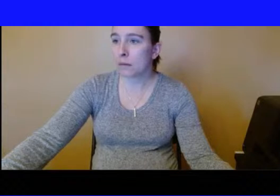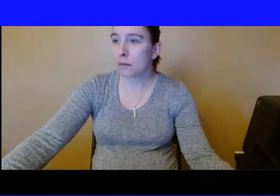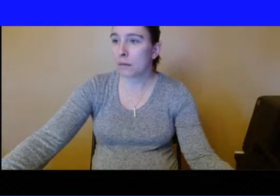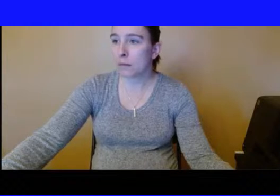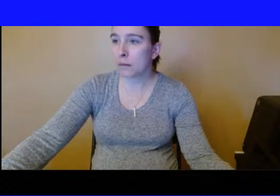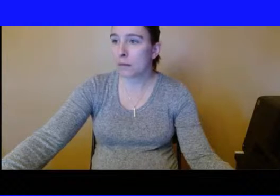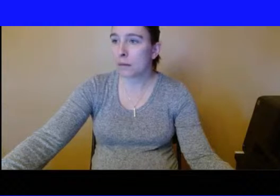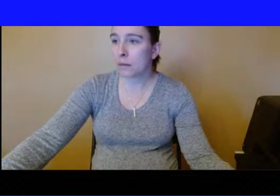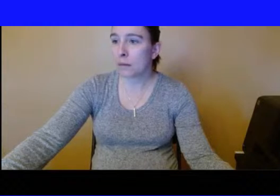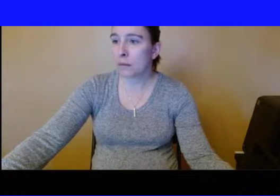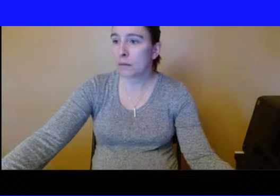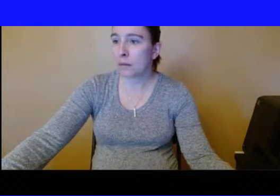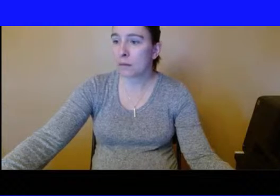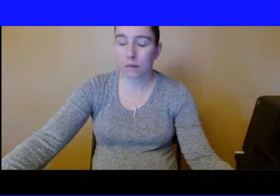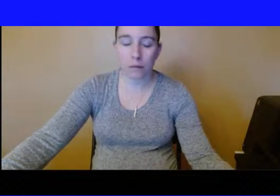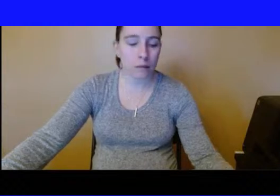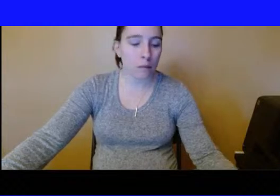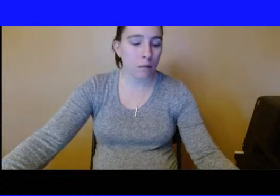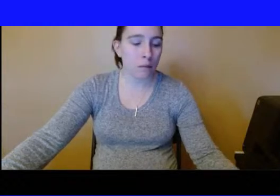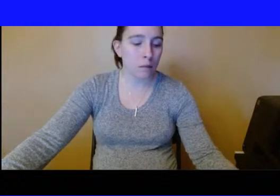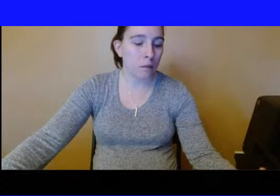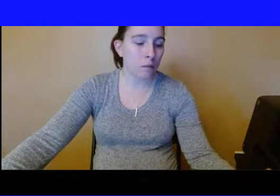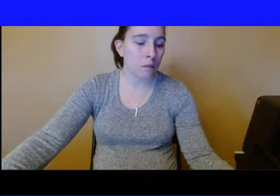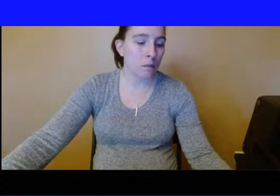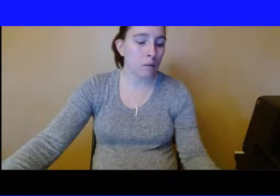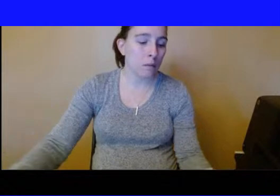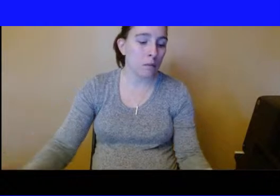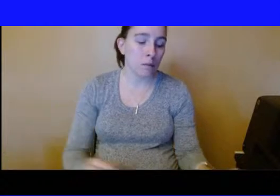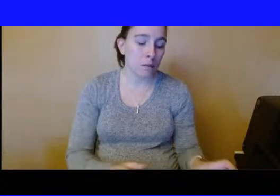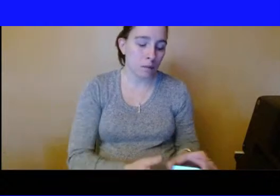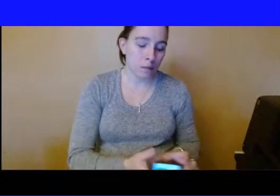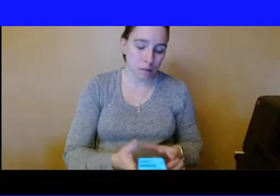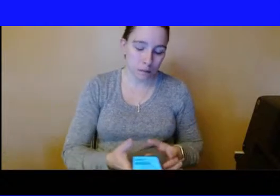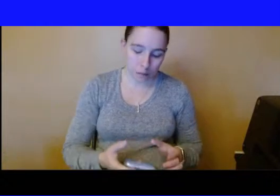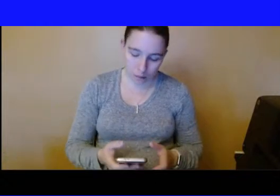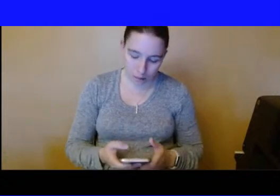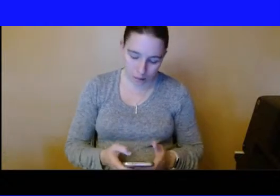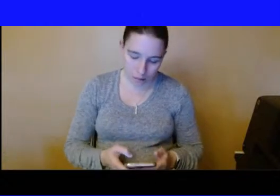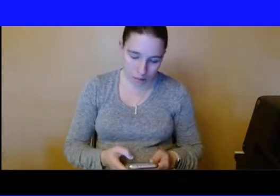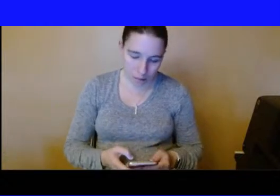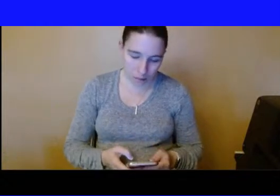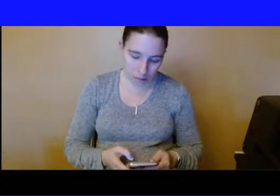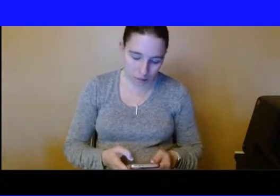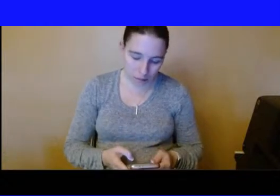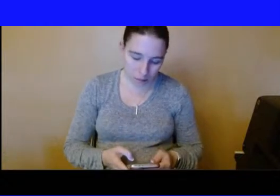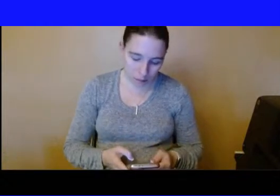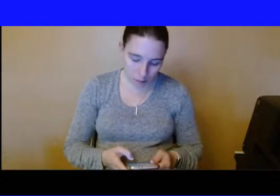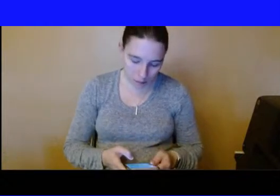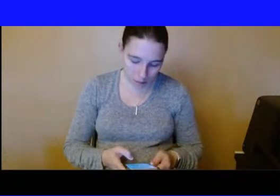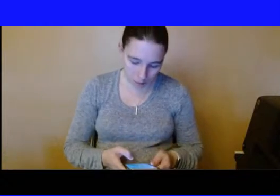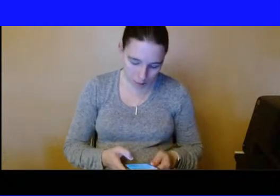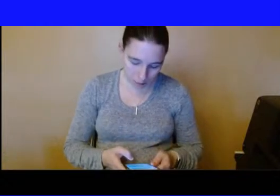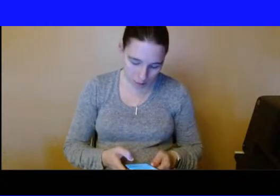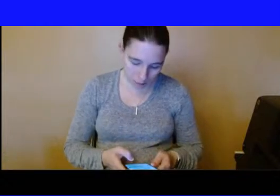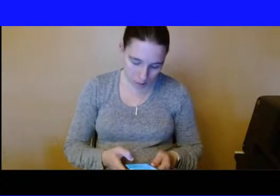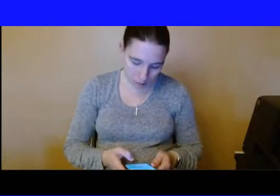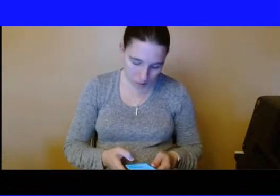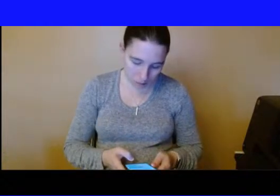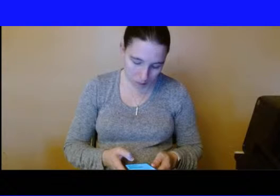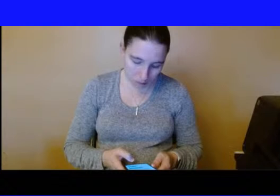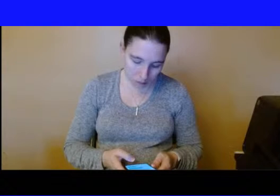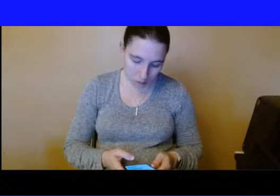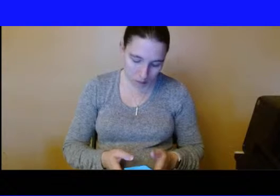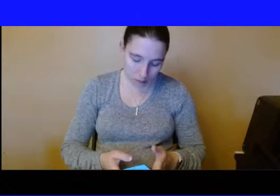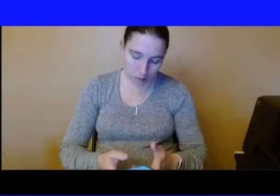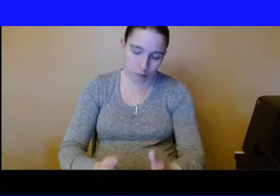Committee. Today's meeting is now officially called to order, and I'd like to start by welcoming Dr. Michael McCrae, who is representing